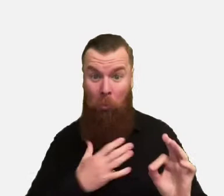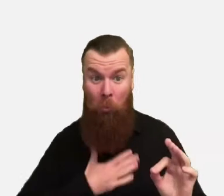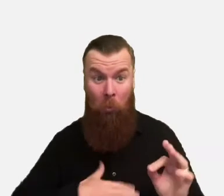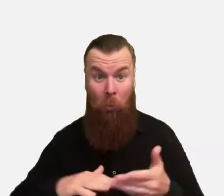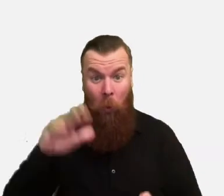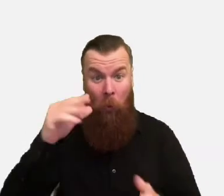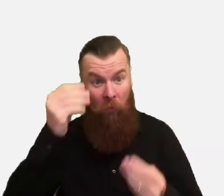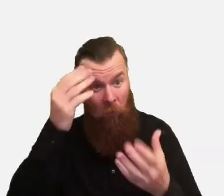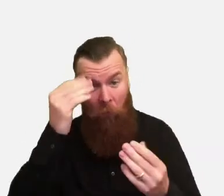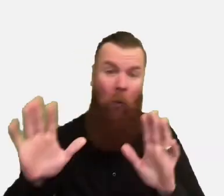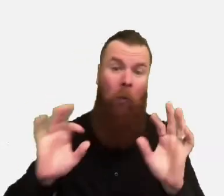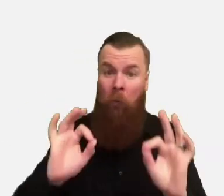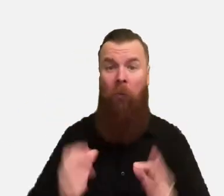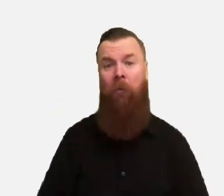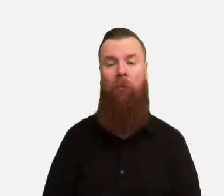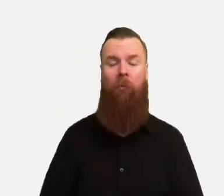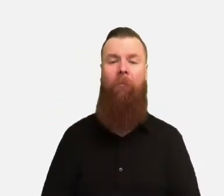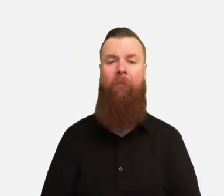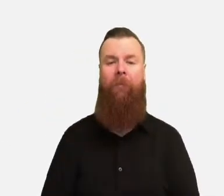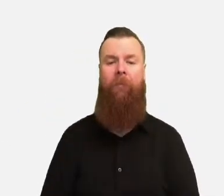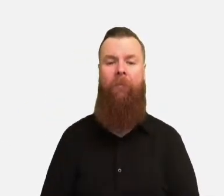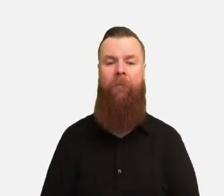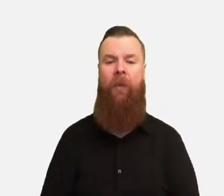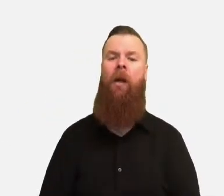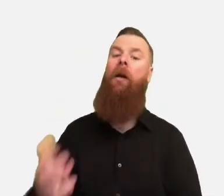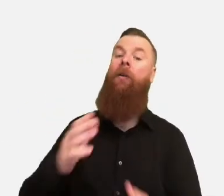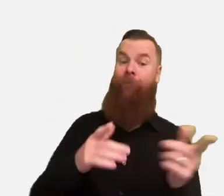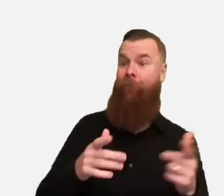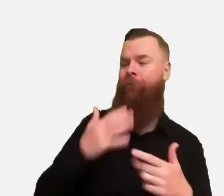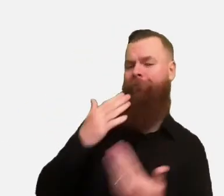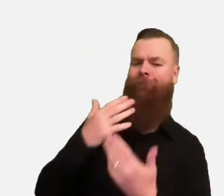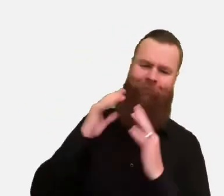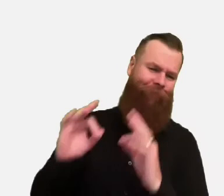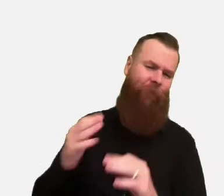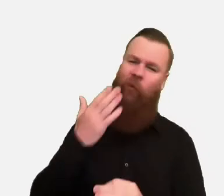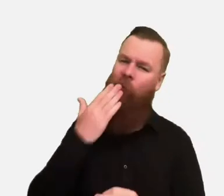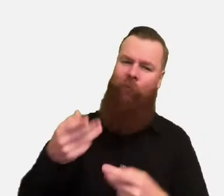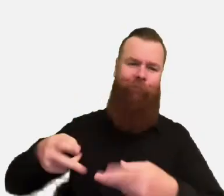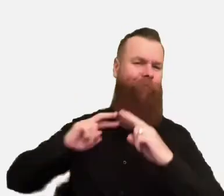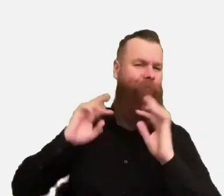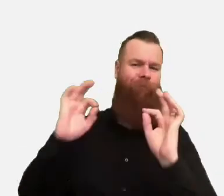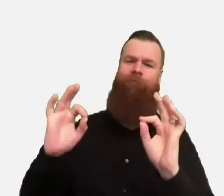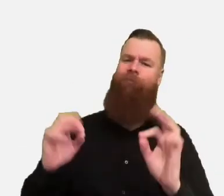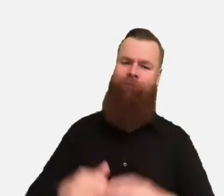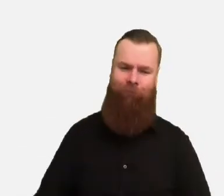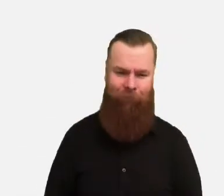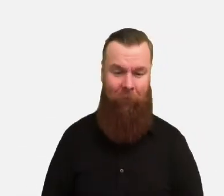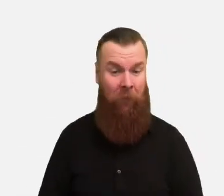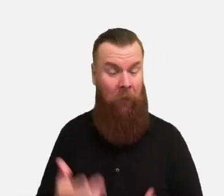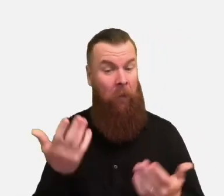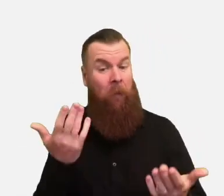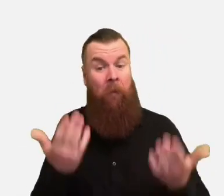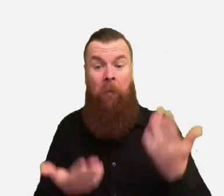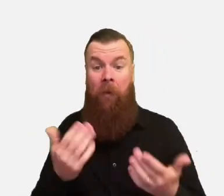Yes, it did. Thank you very much, Liz. Thank you. There may be some questions from our participants as follow-up, and I would like